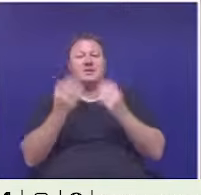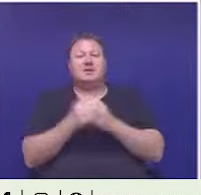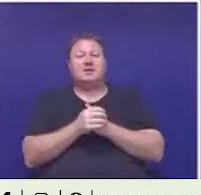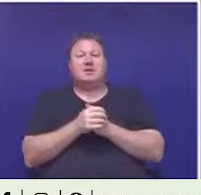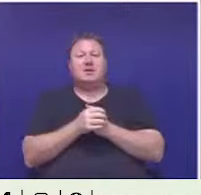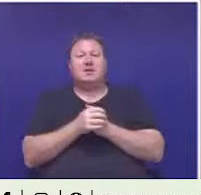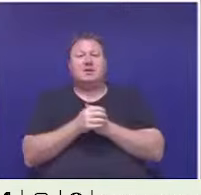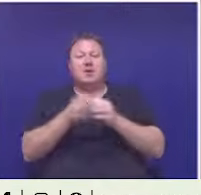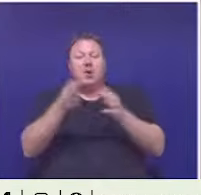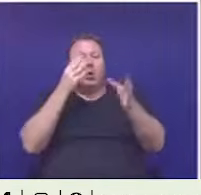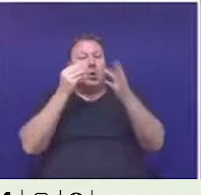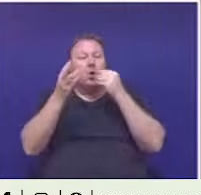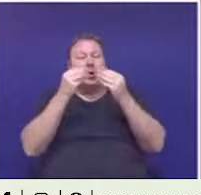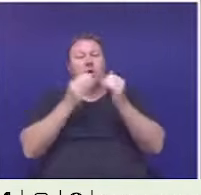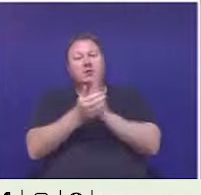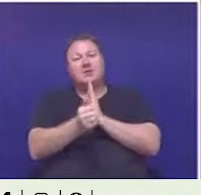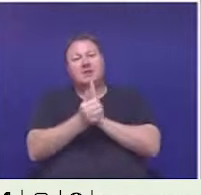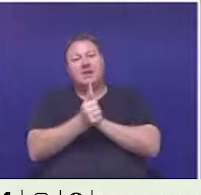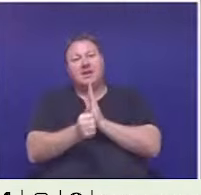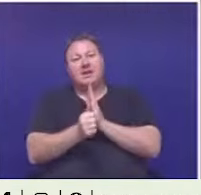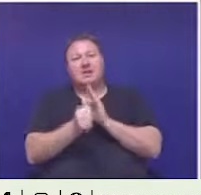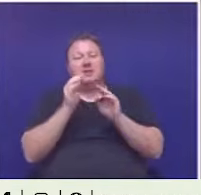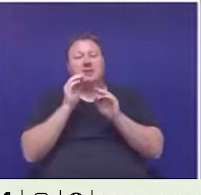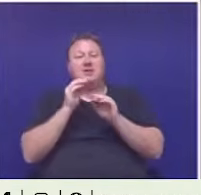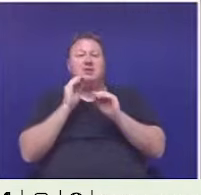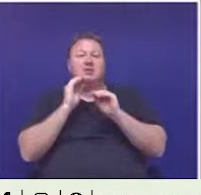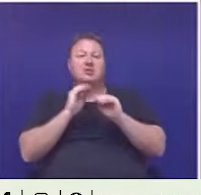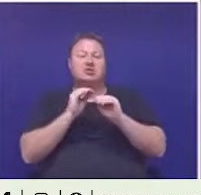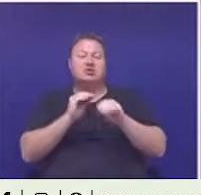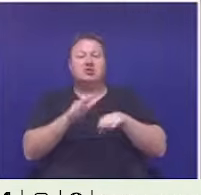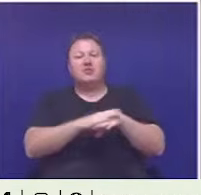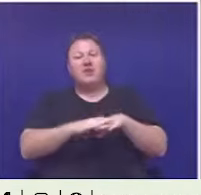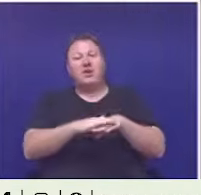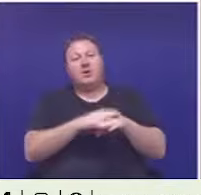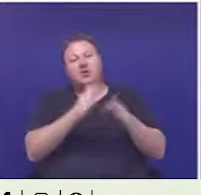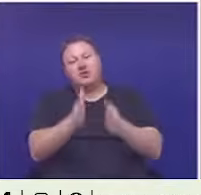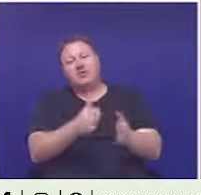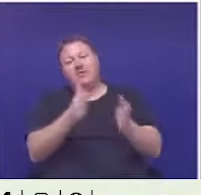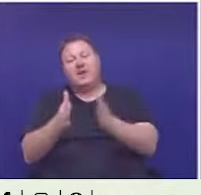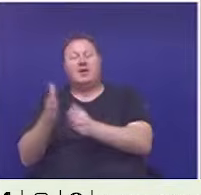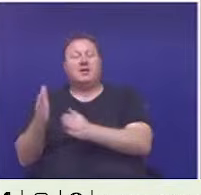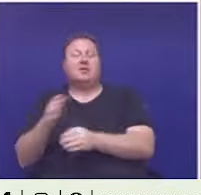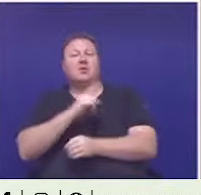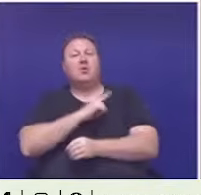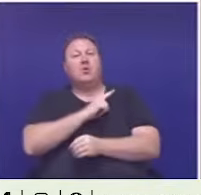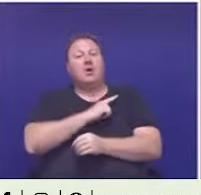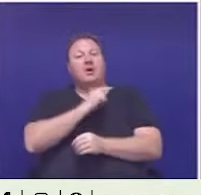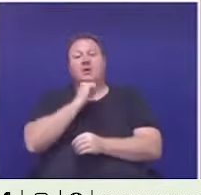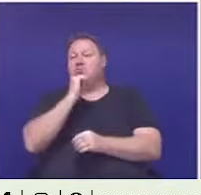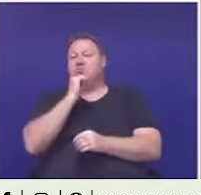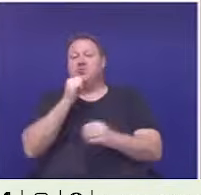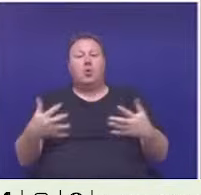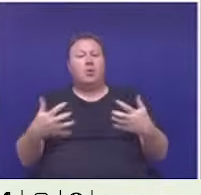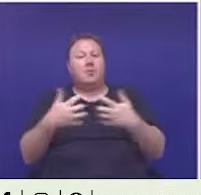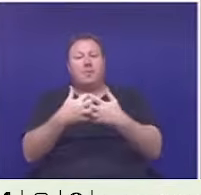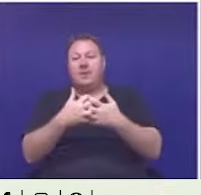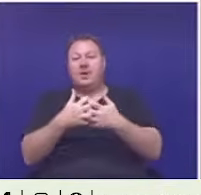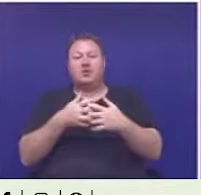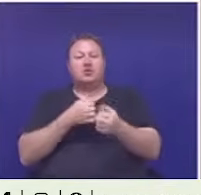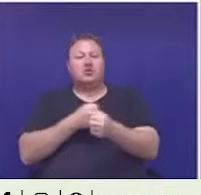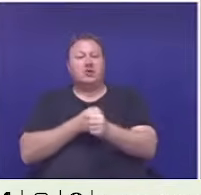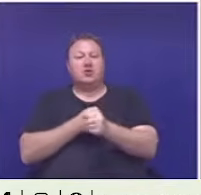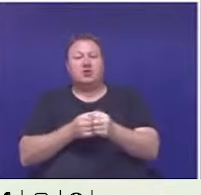learning, to learn the skill of teaching in the foundation phase. Because if we don't match the strategies to